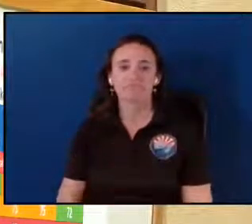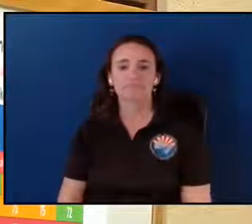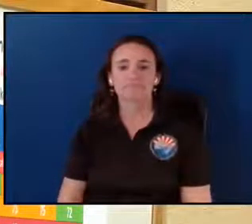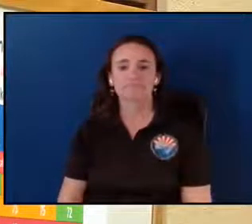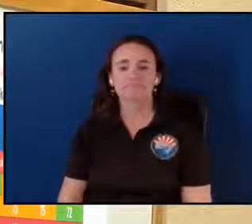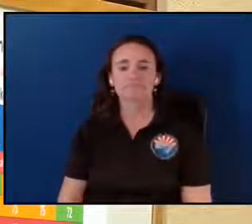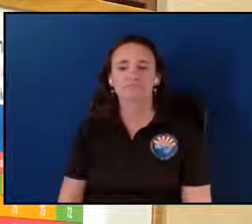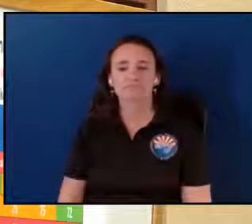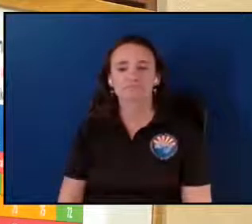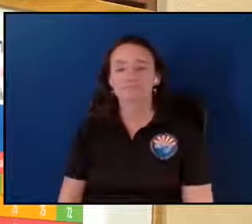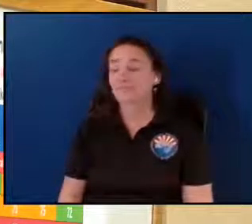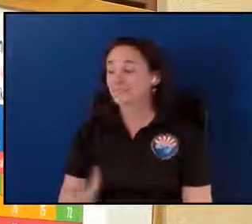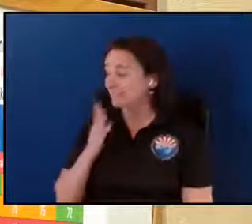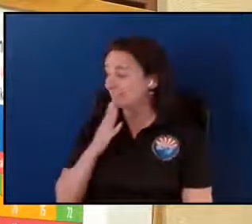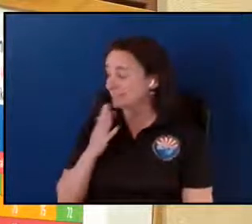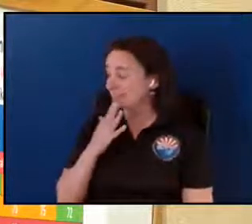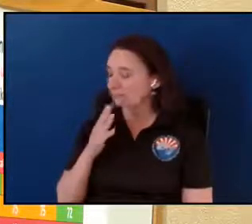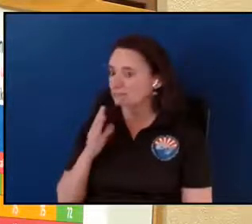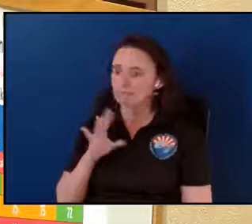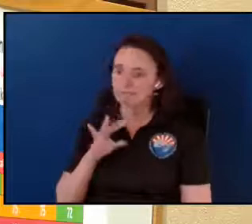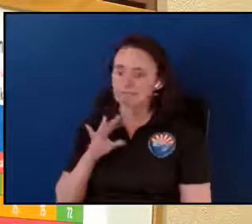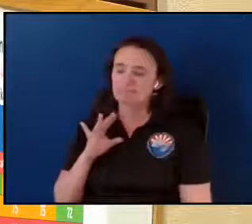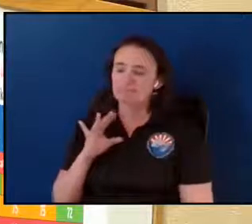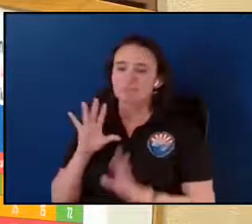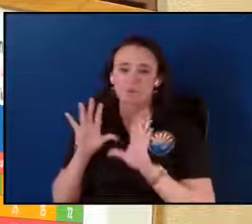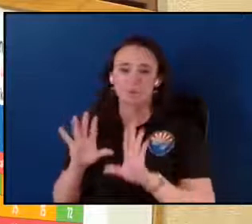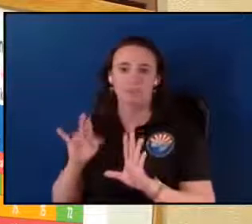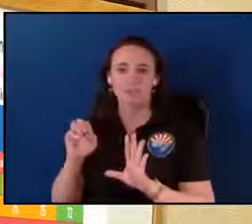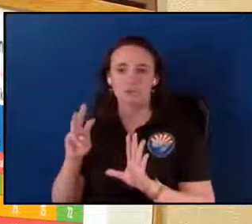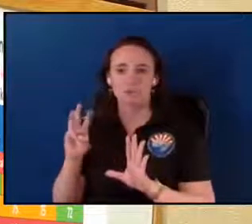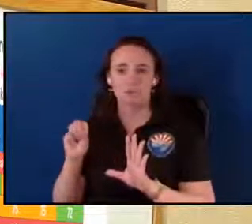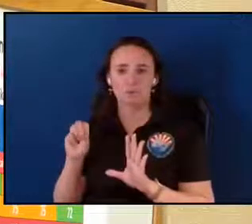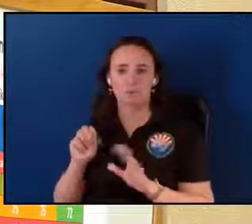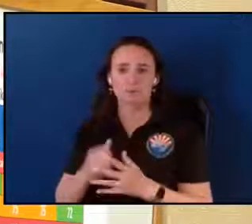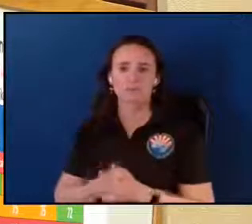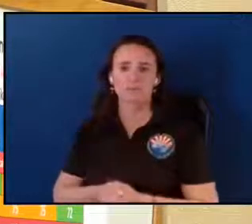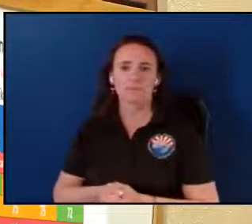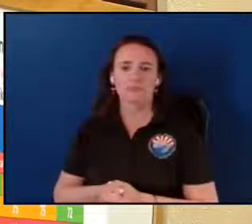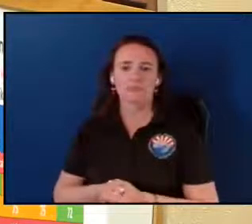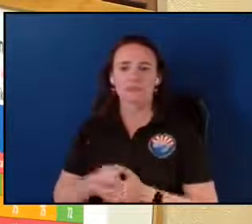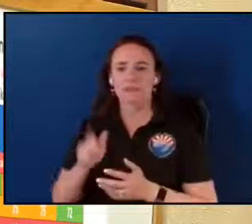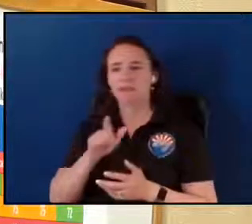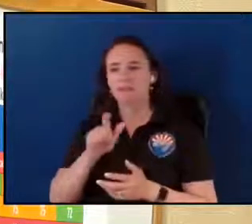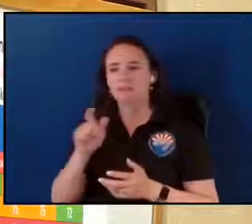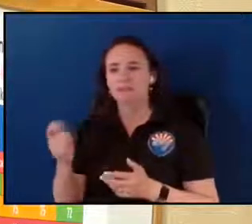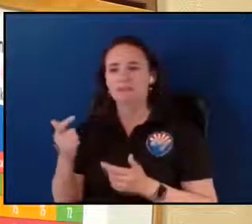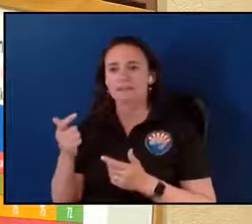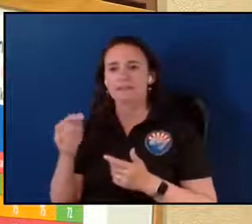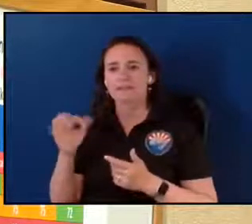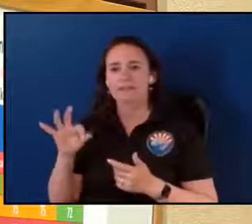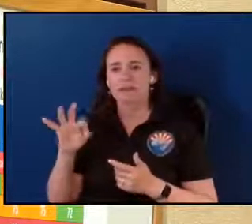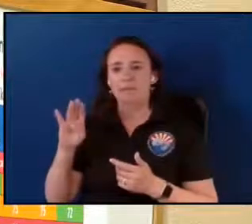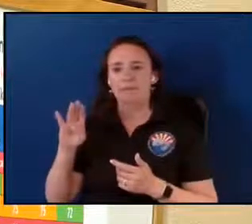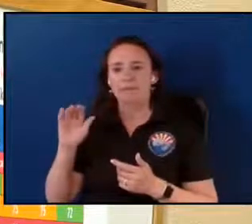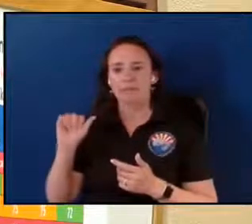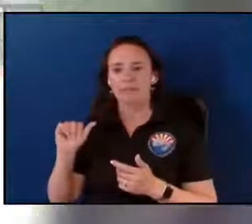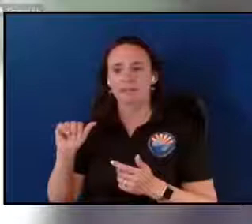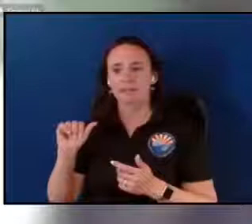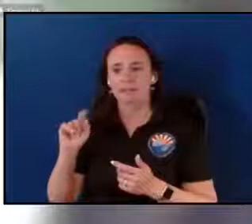Thank you, Keith. That's some great news coming from the East Zone. I'm going to go ahead and turn it to our fire behavior analyst, Stuart Turner.